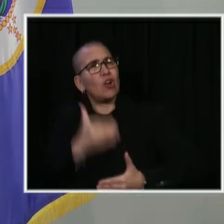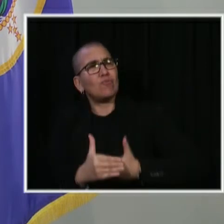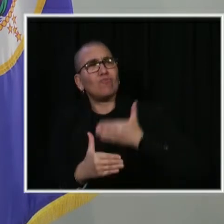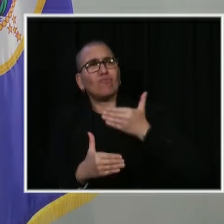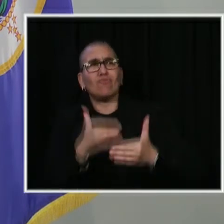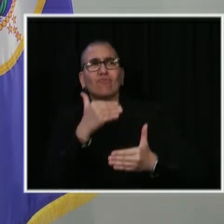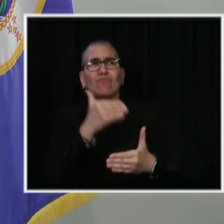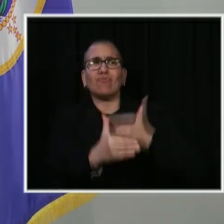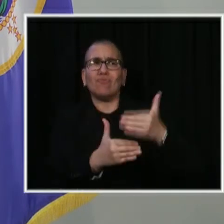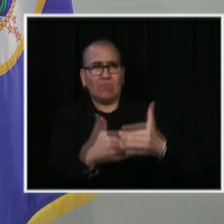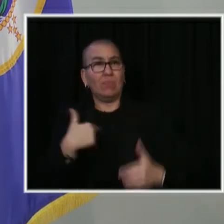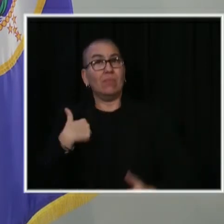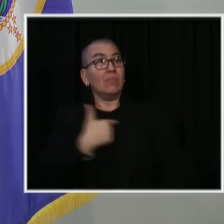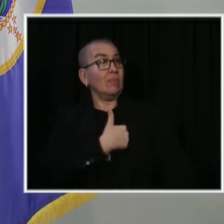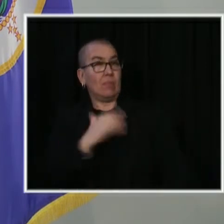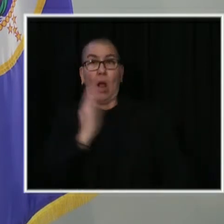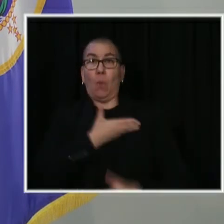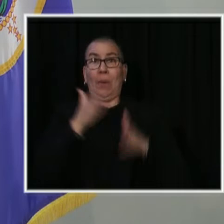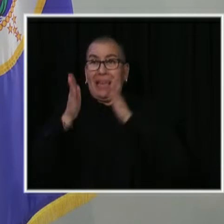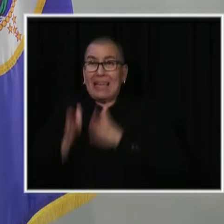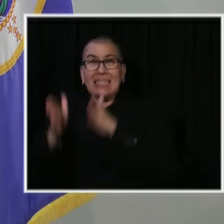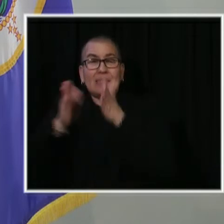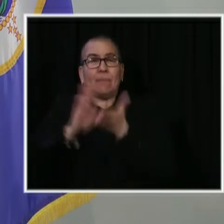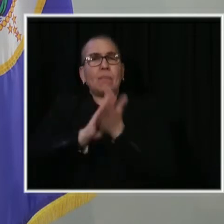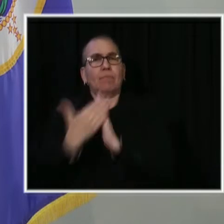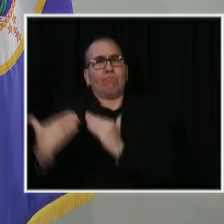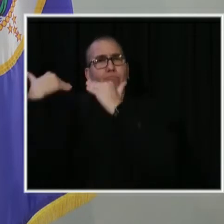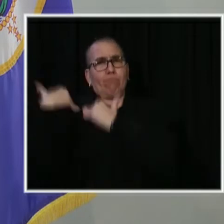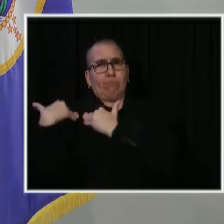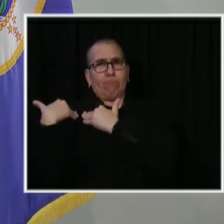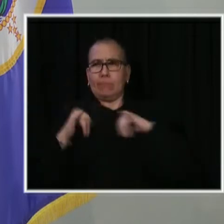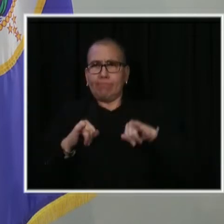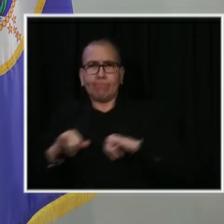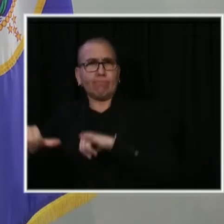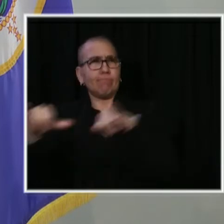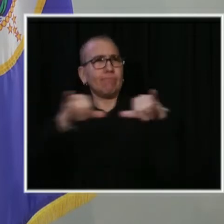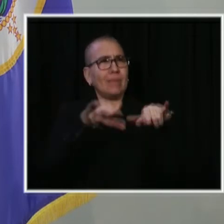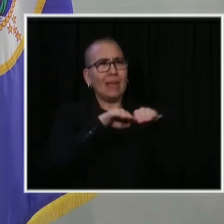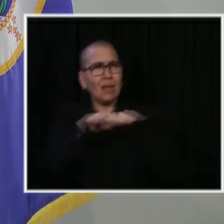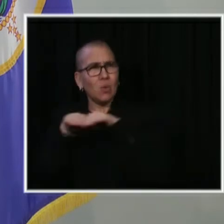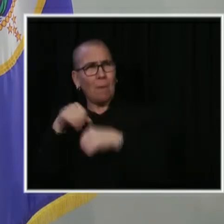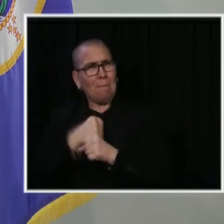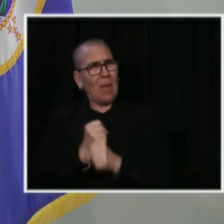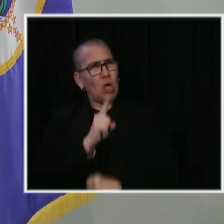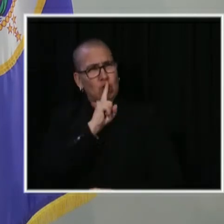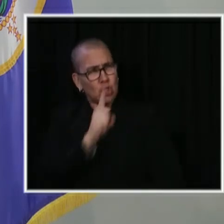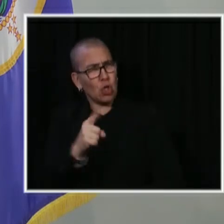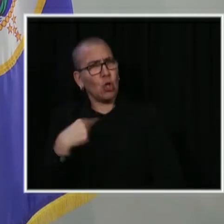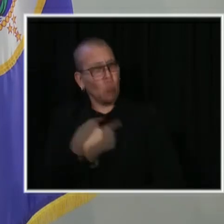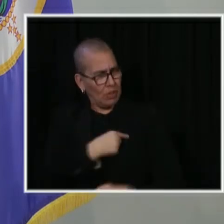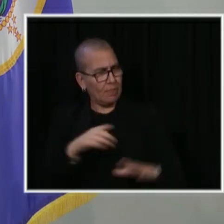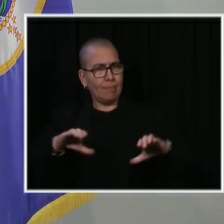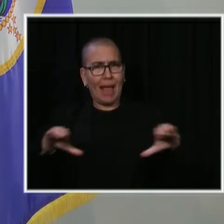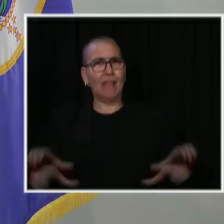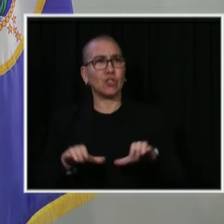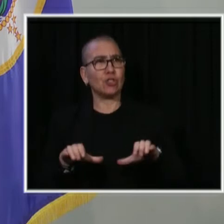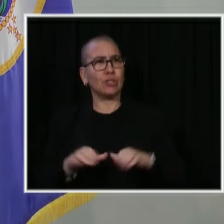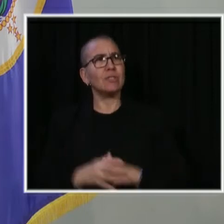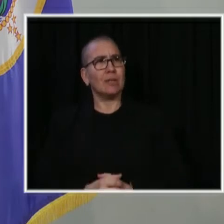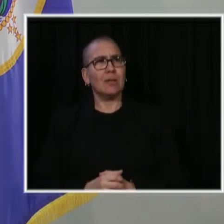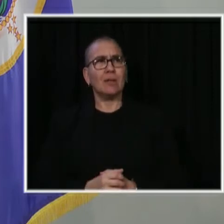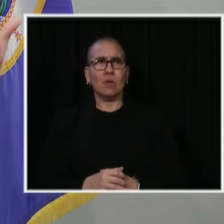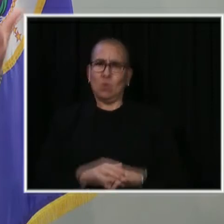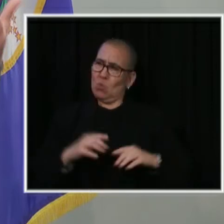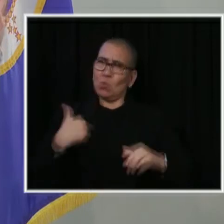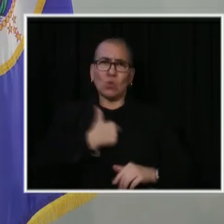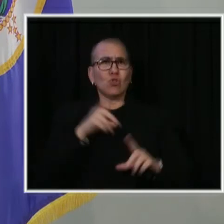and putting that data out there. And our plan was to make sure by the time we got to May 28th, if we execute to the best of our ability and folks help